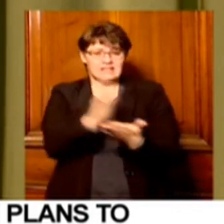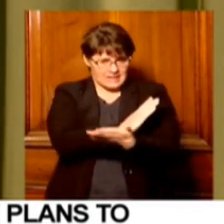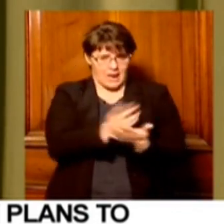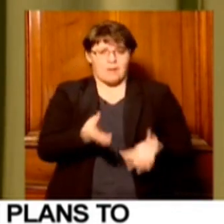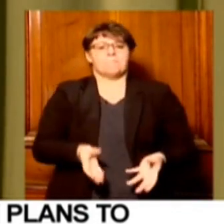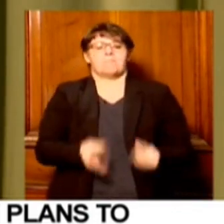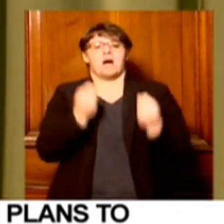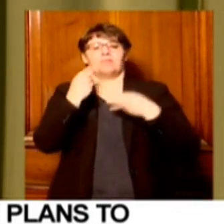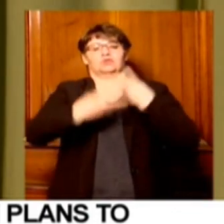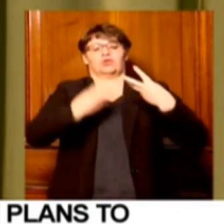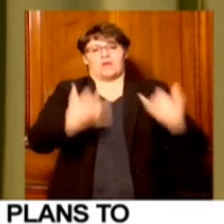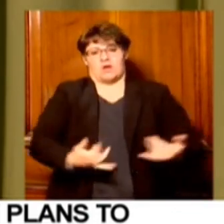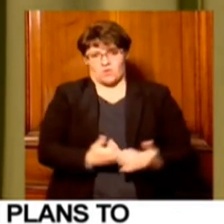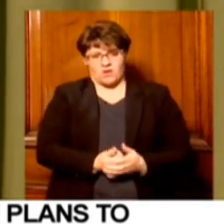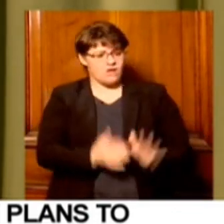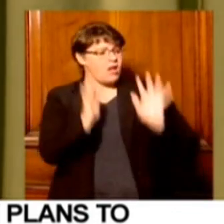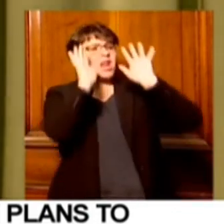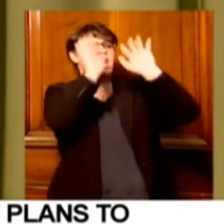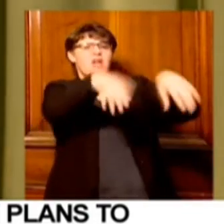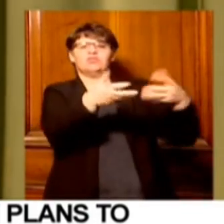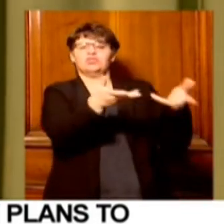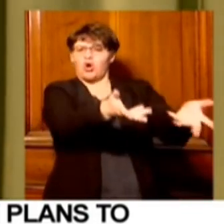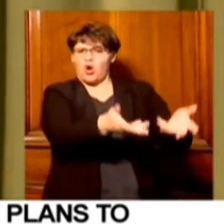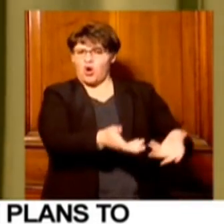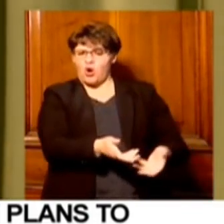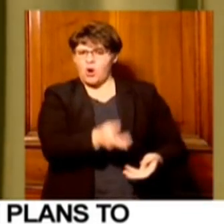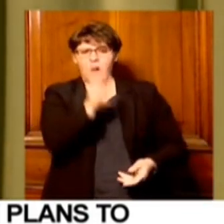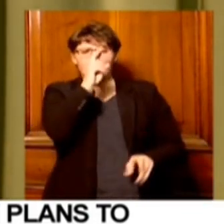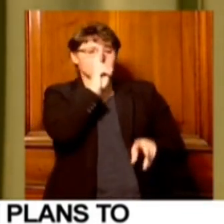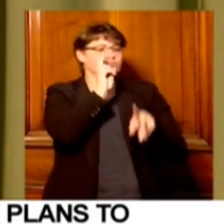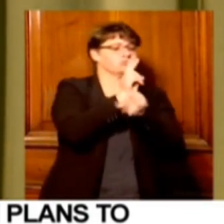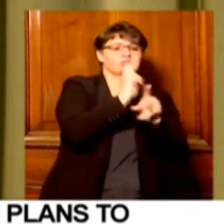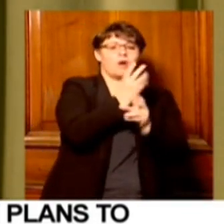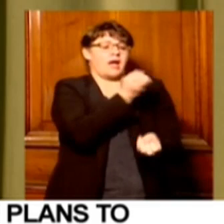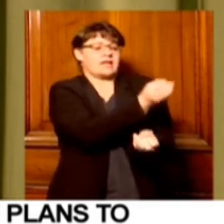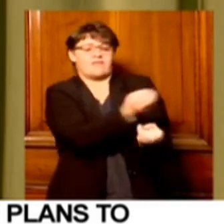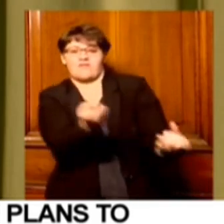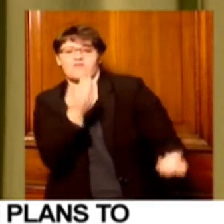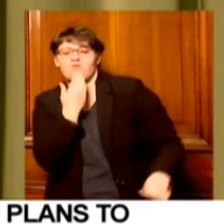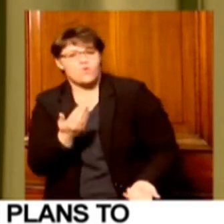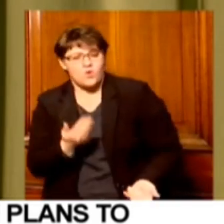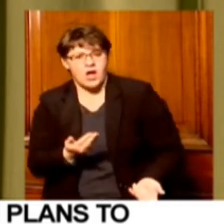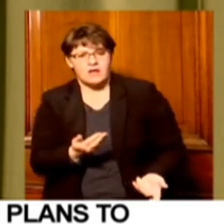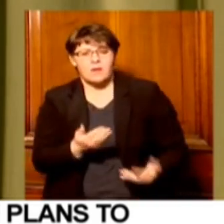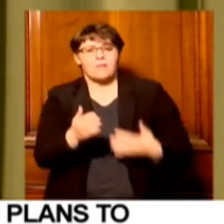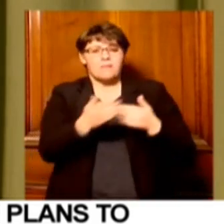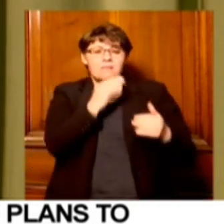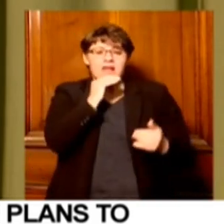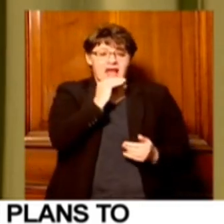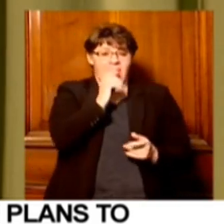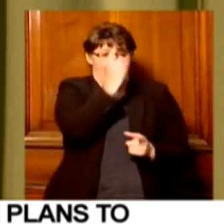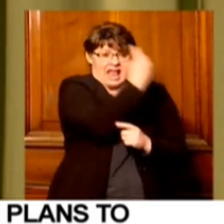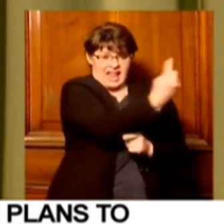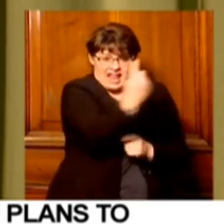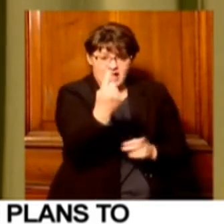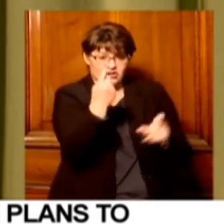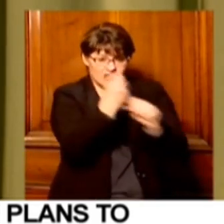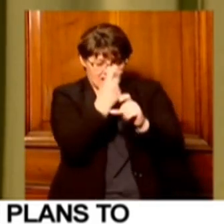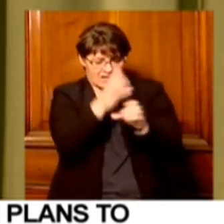this thing. Because if you leave them just like that, nobody oversees the distribution, that every taxi has got a sanitizer inside it, it will